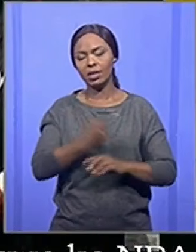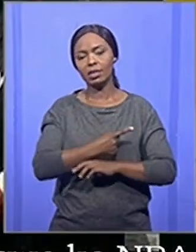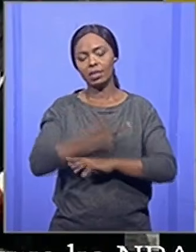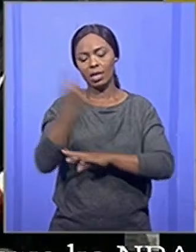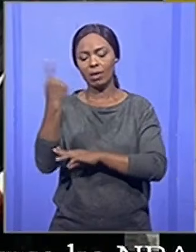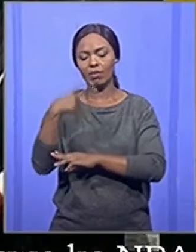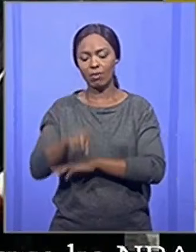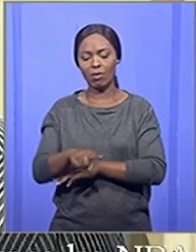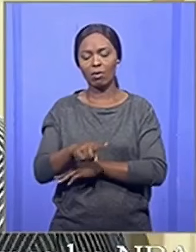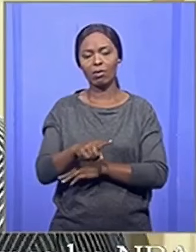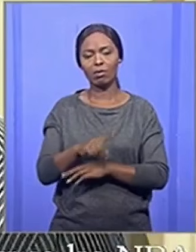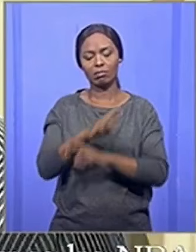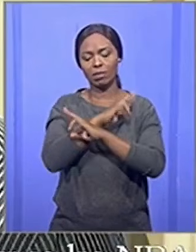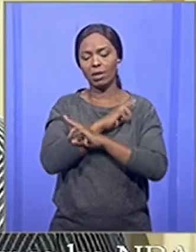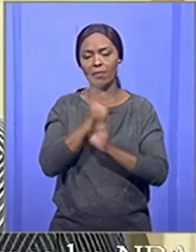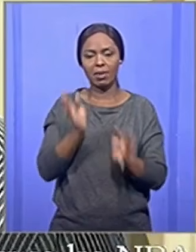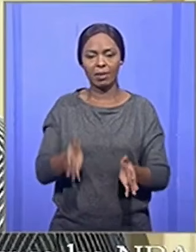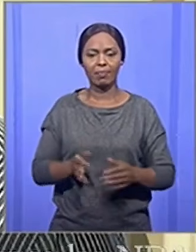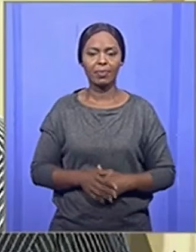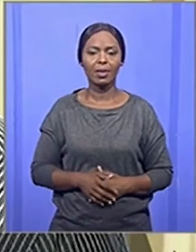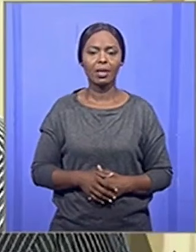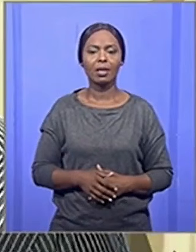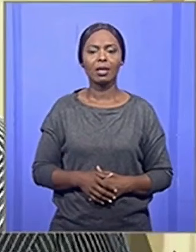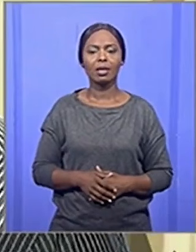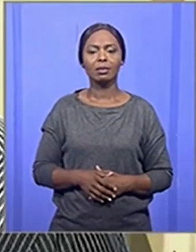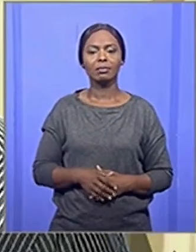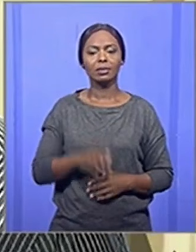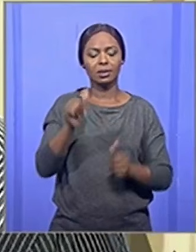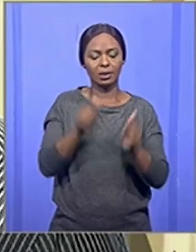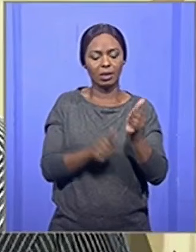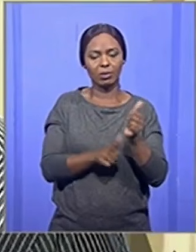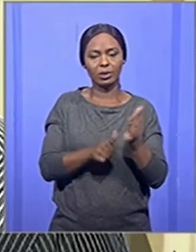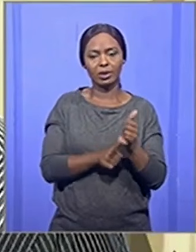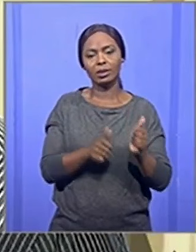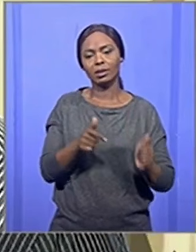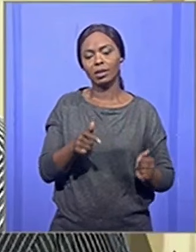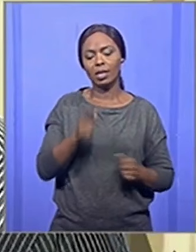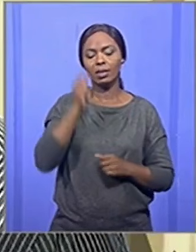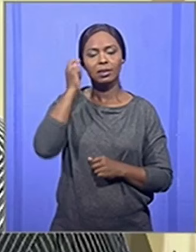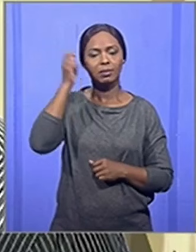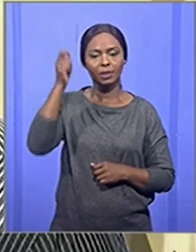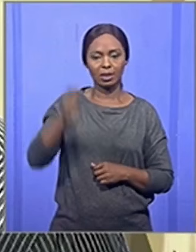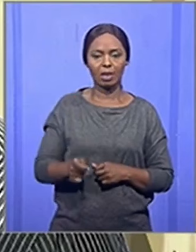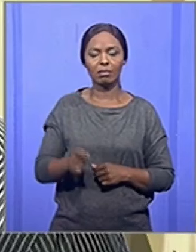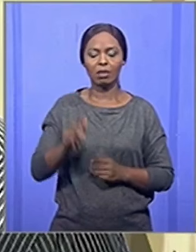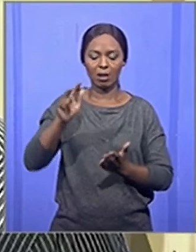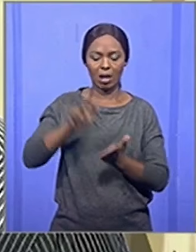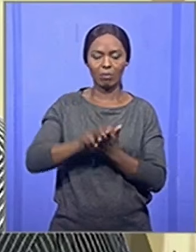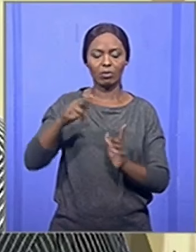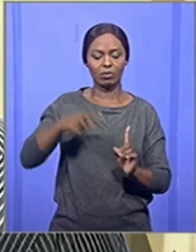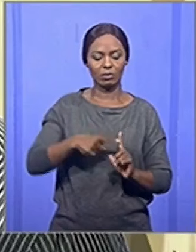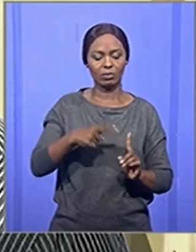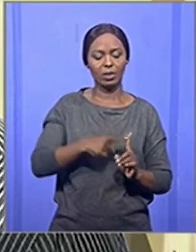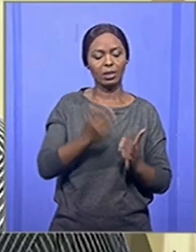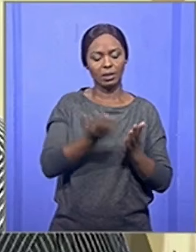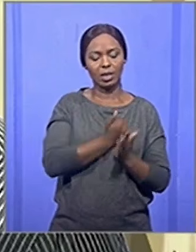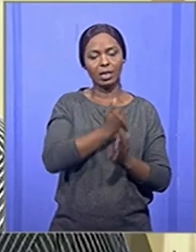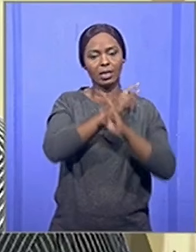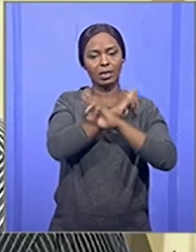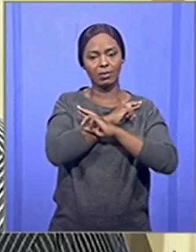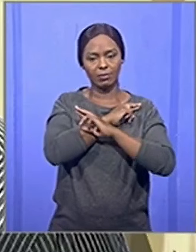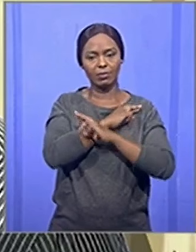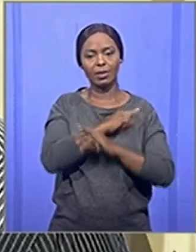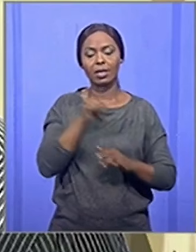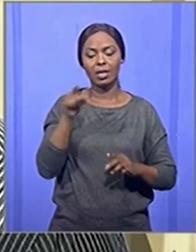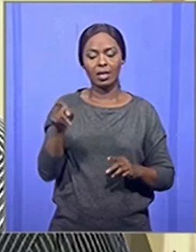also formally notified the Deputy Speaker of her decision to take leave, and also she has requested her that